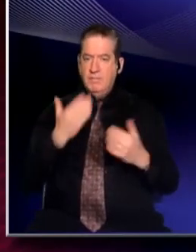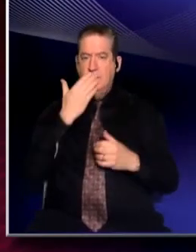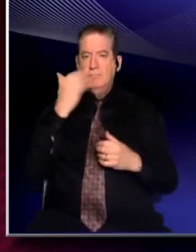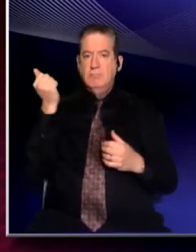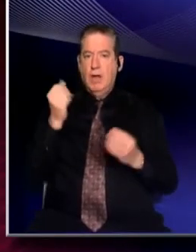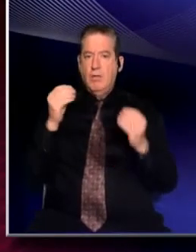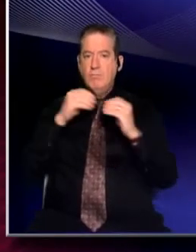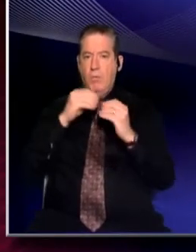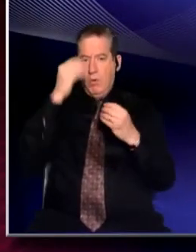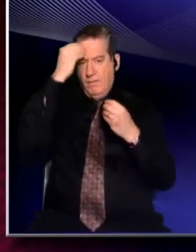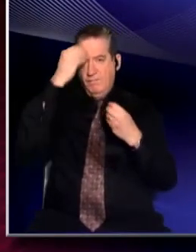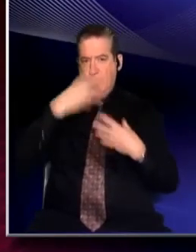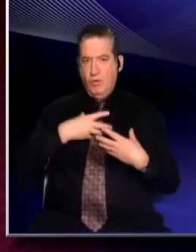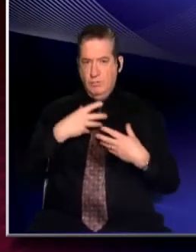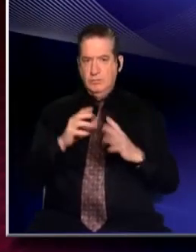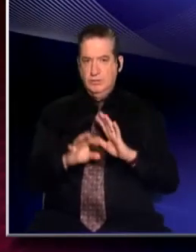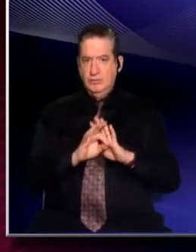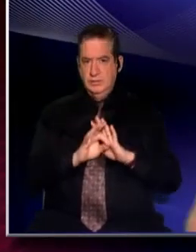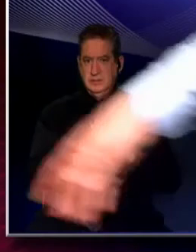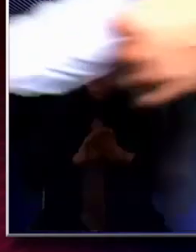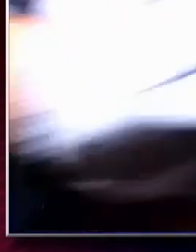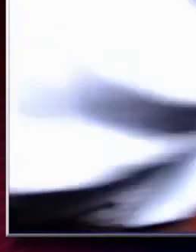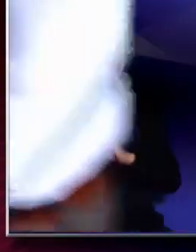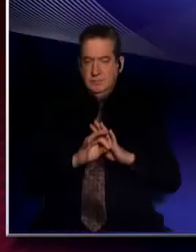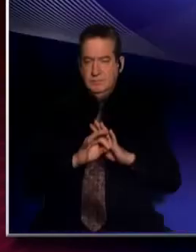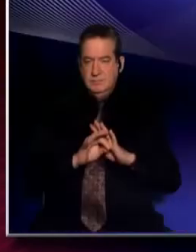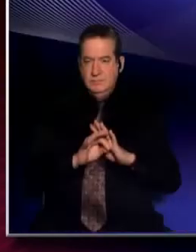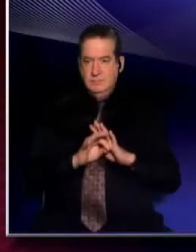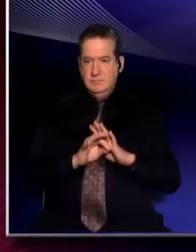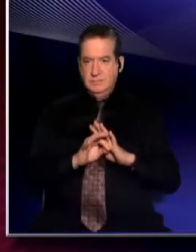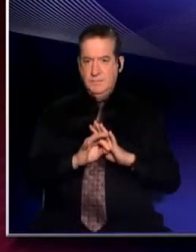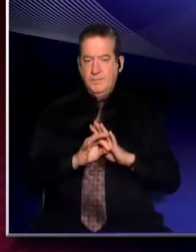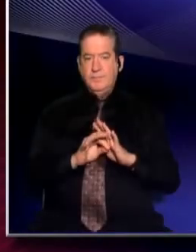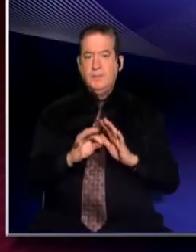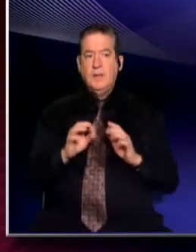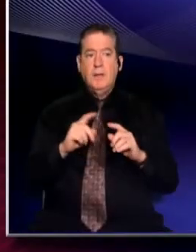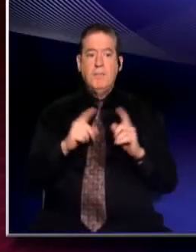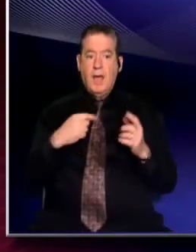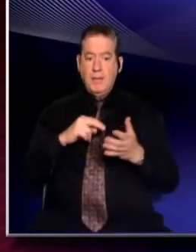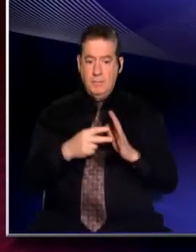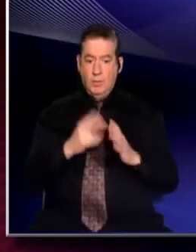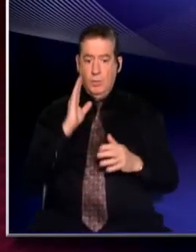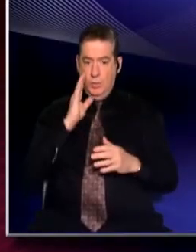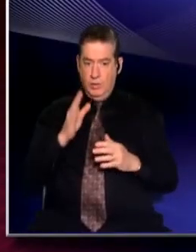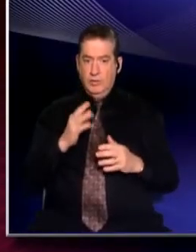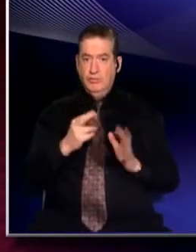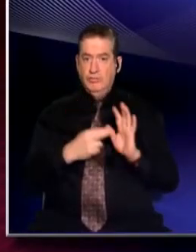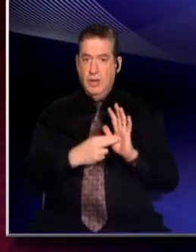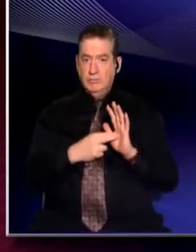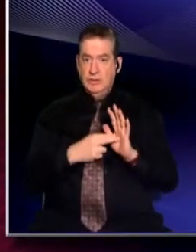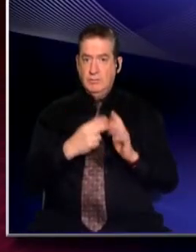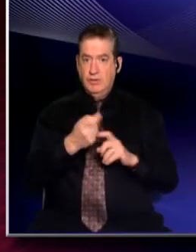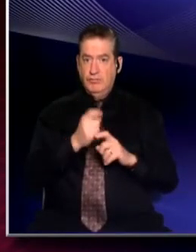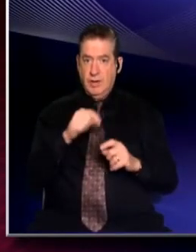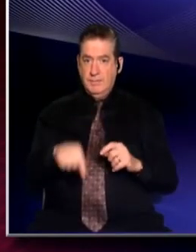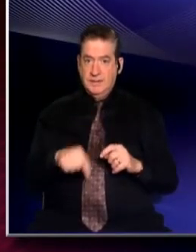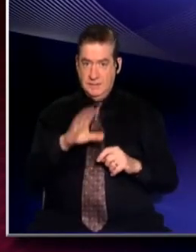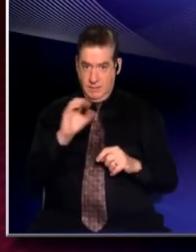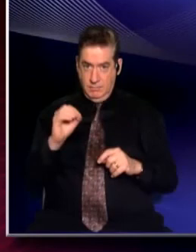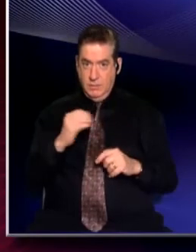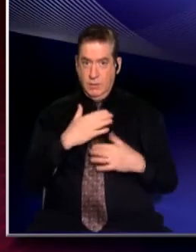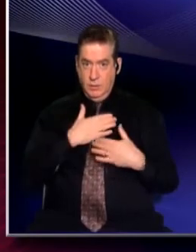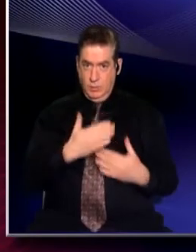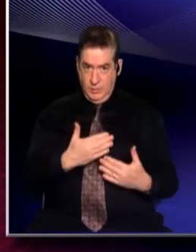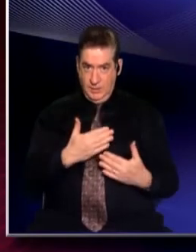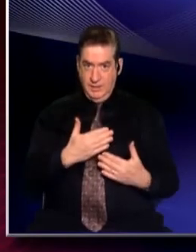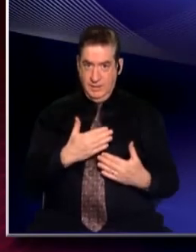more informed choice? Wouldn't have the equipment. But, I mean, would a representative from this company be willing to come in